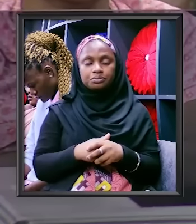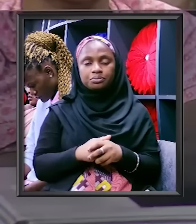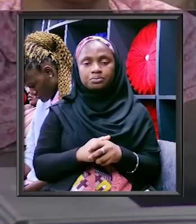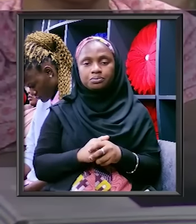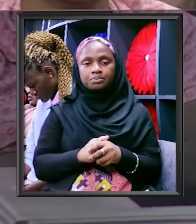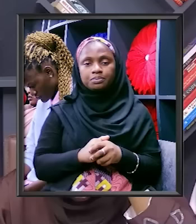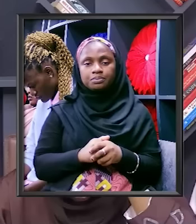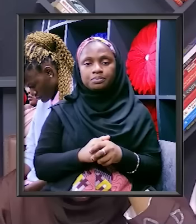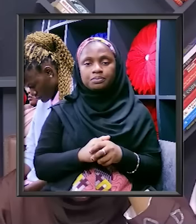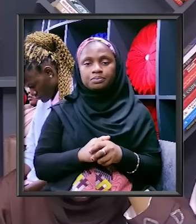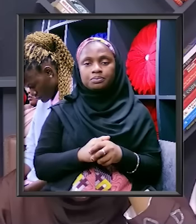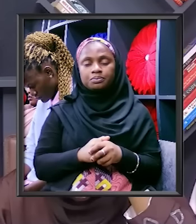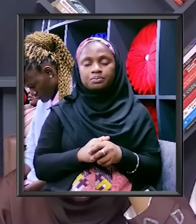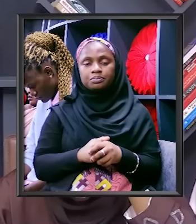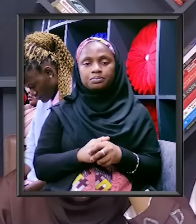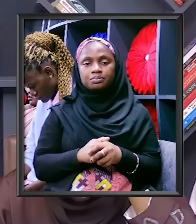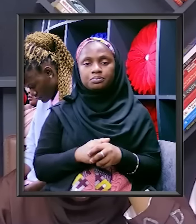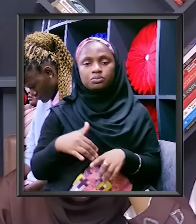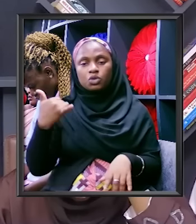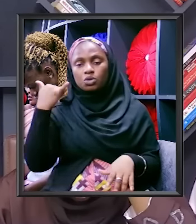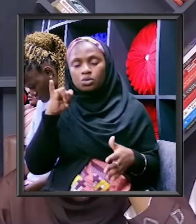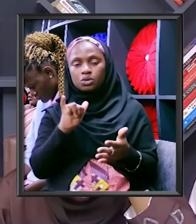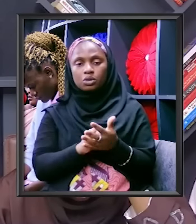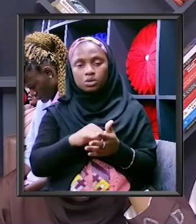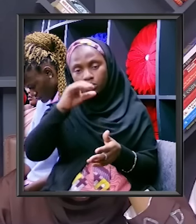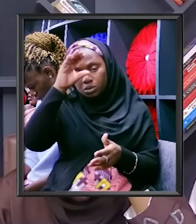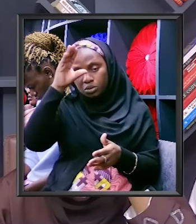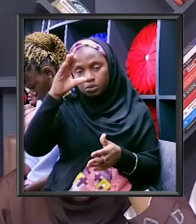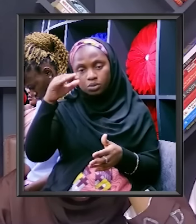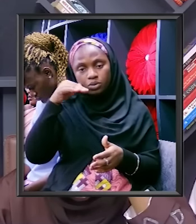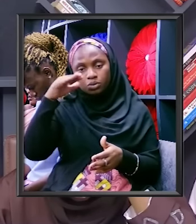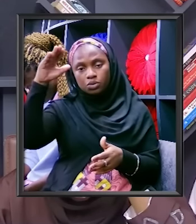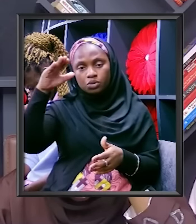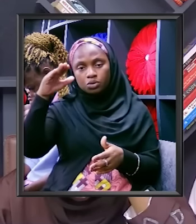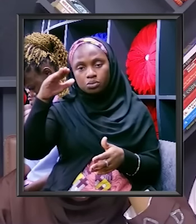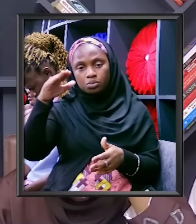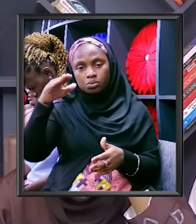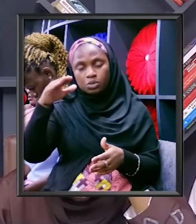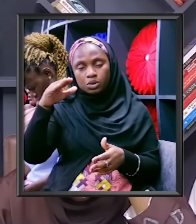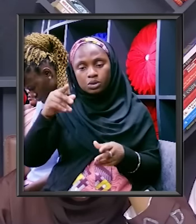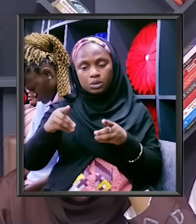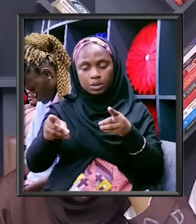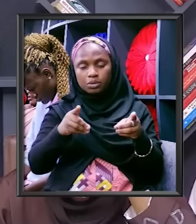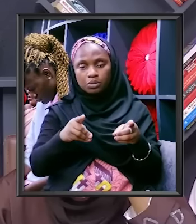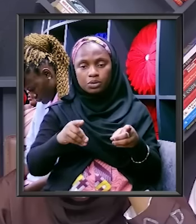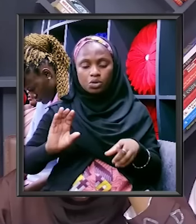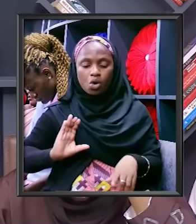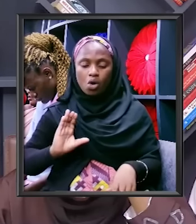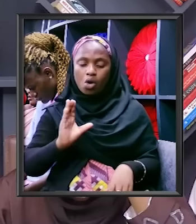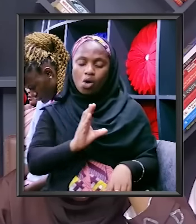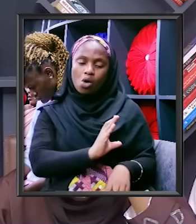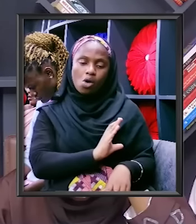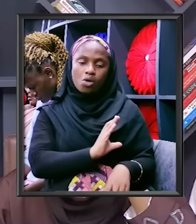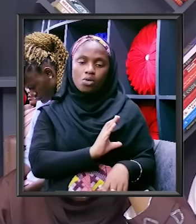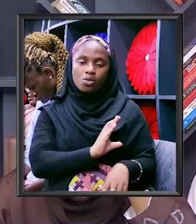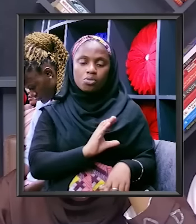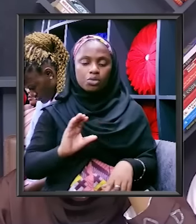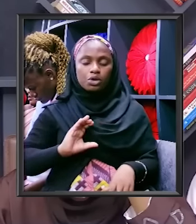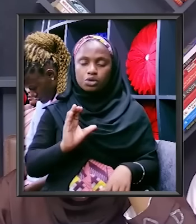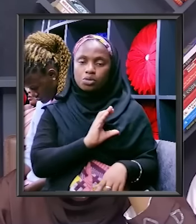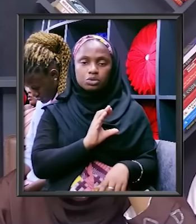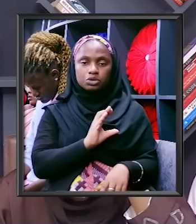Ogaranya. Yes, sir. Call that woman, the director of corporate communication, Central Bank of Nigeria. I don't call her three